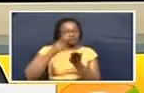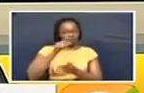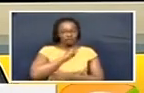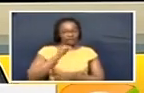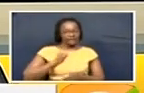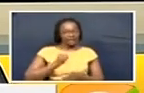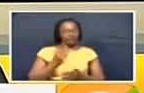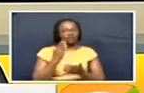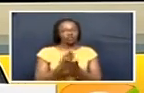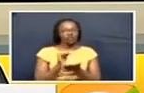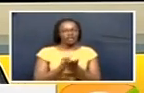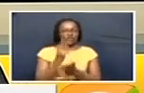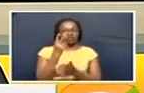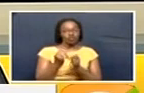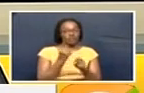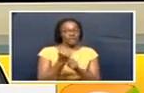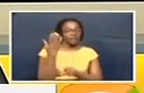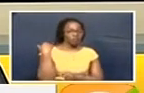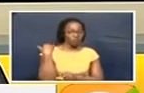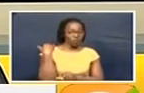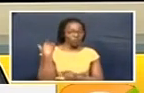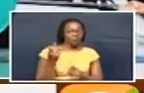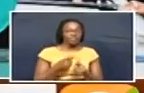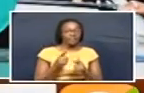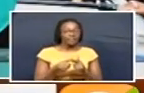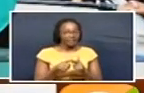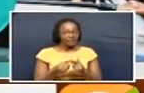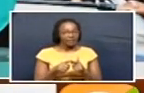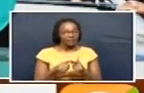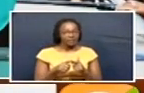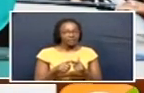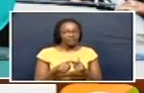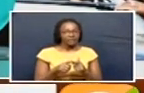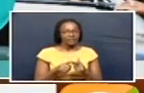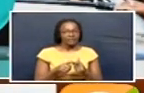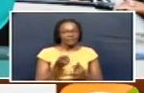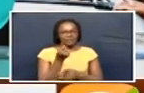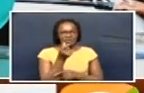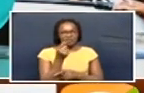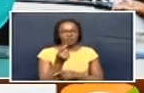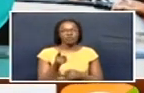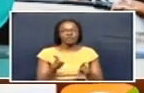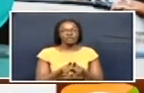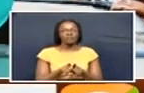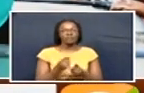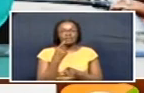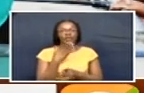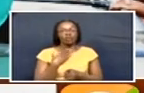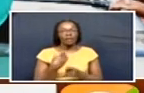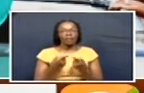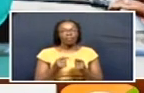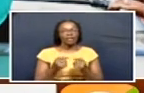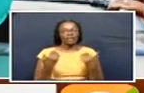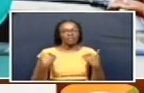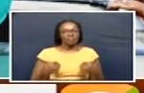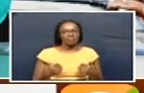probably almost 2 years ago. So none of them at the time had thrown their hats in the ring, so to speak. But I